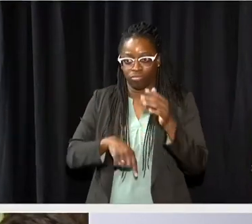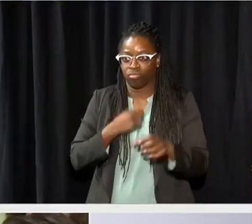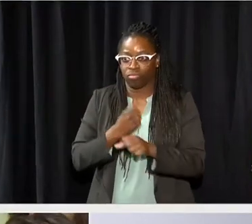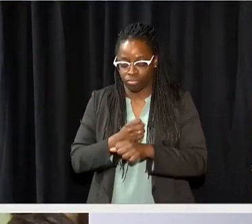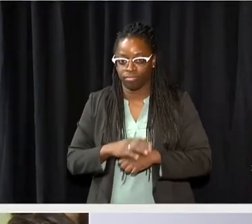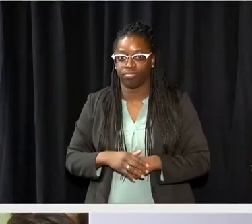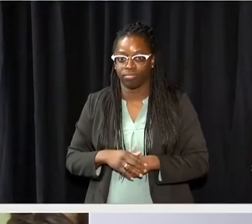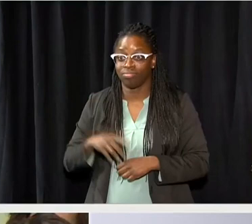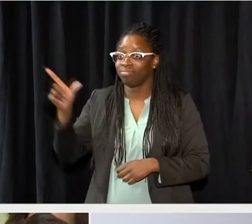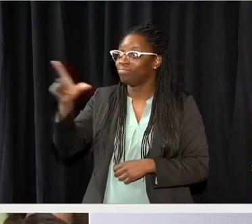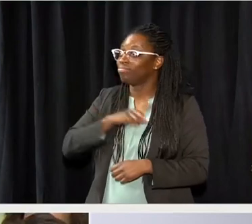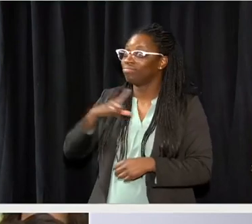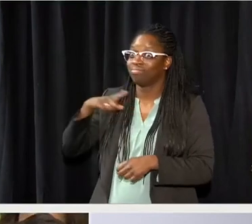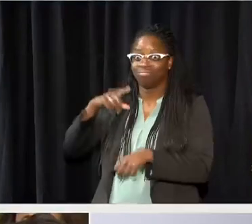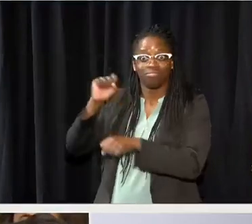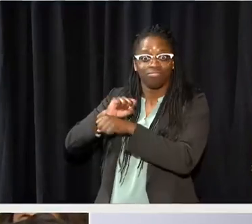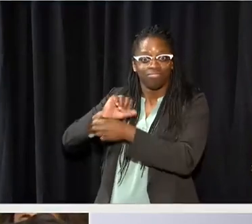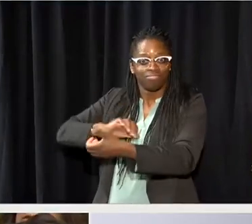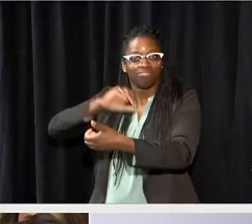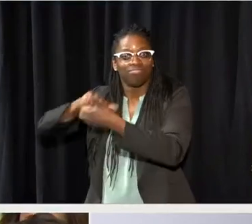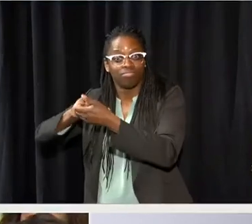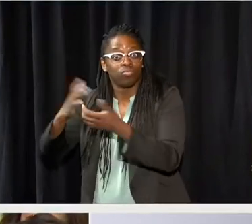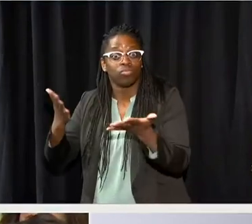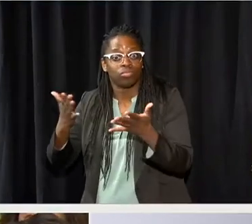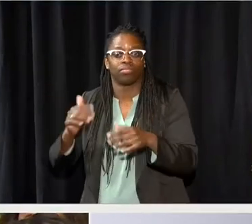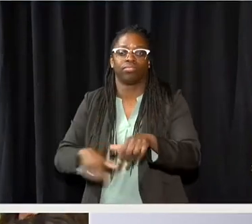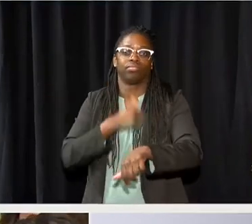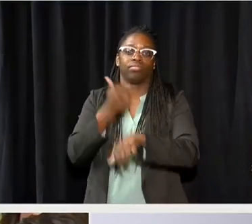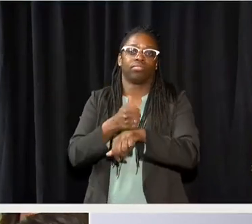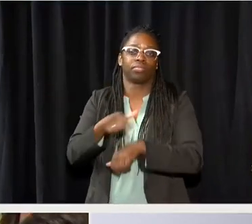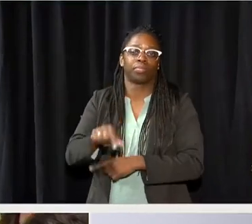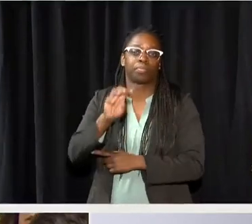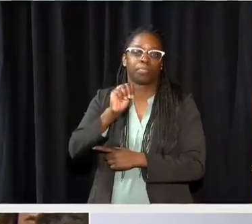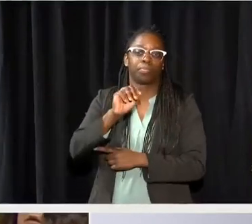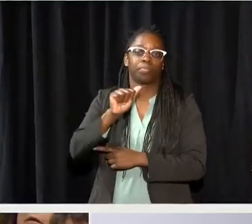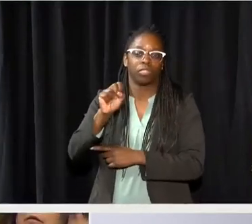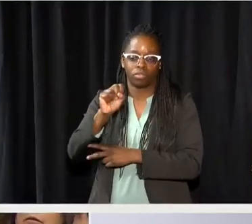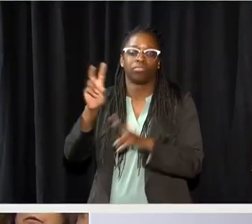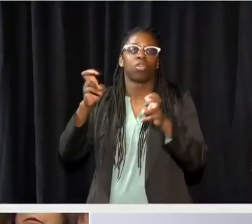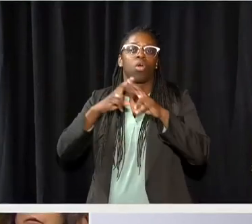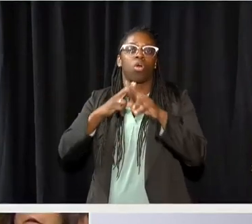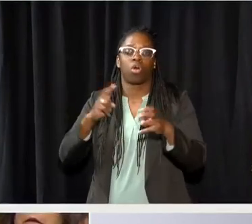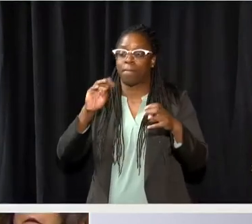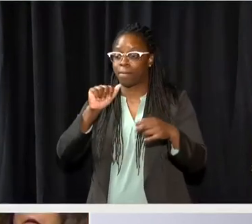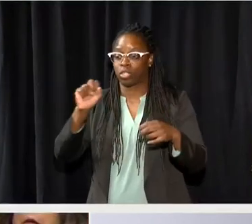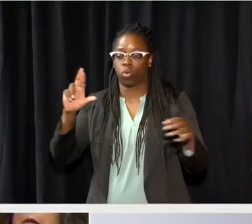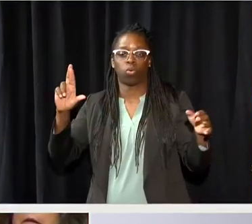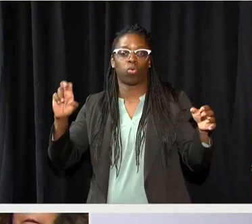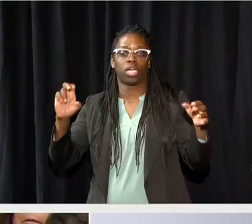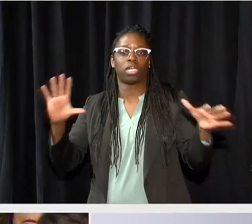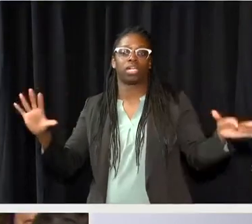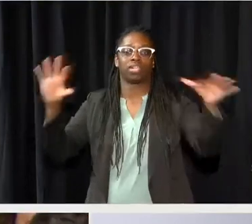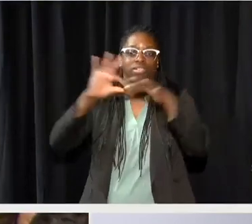with the legislature and we did something special. We created Mass Reconnect.